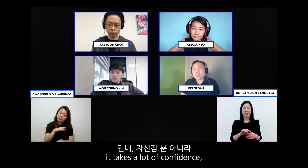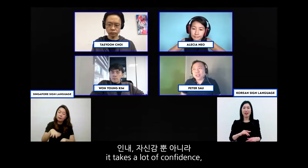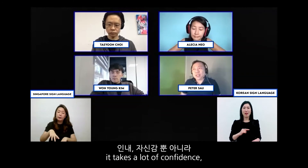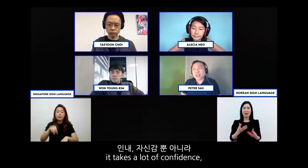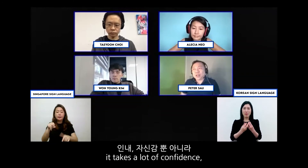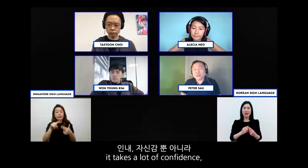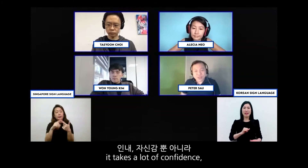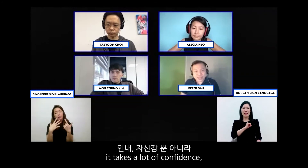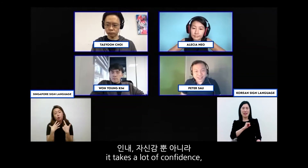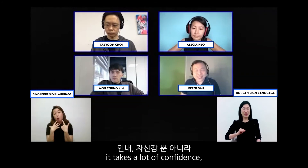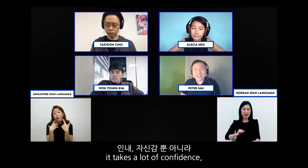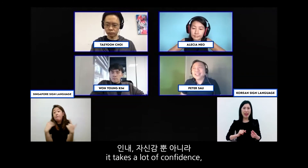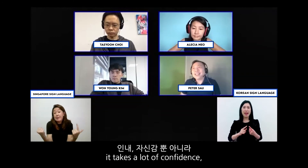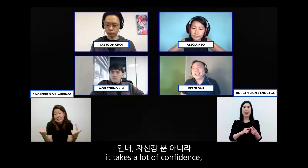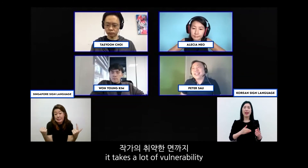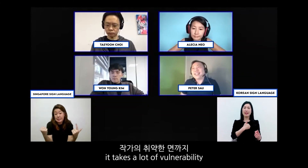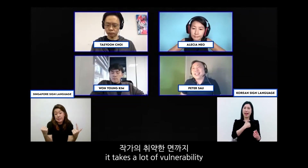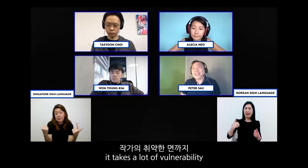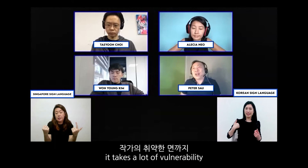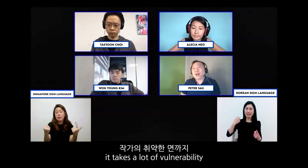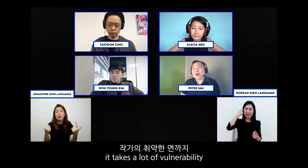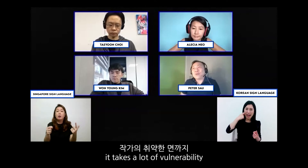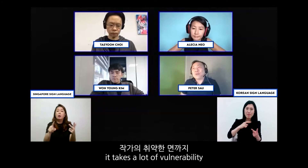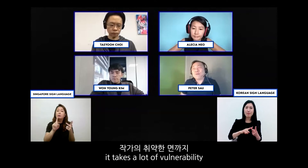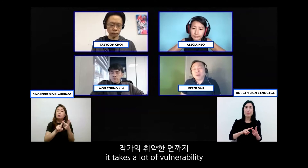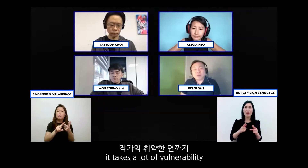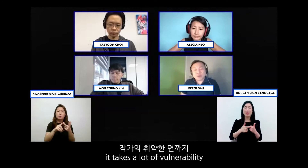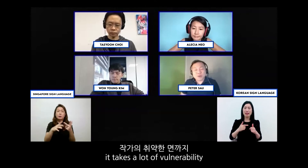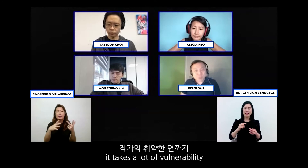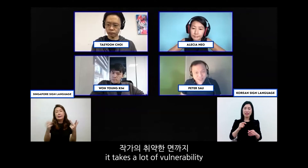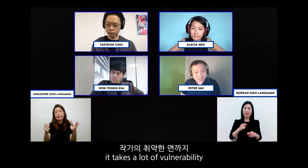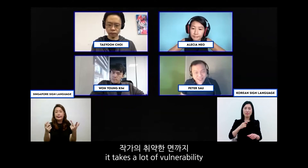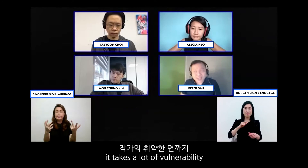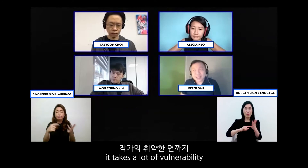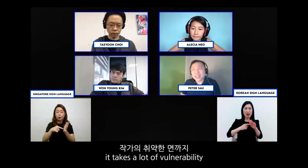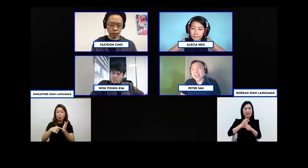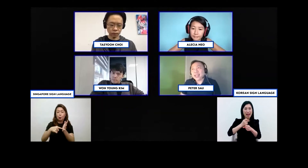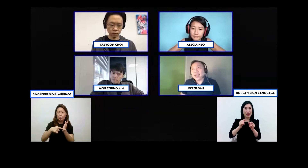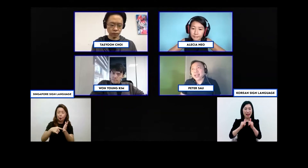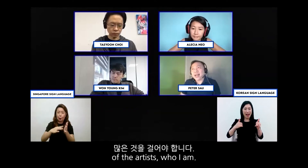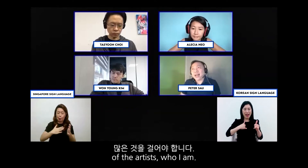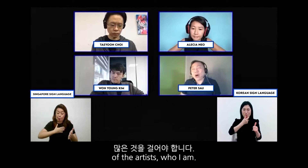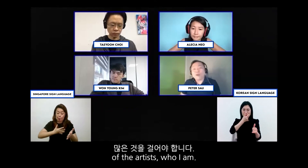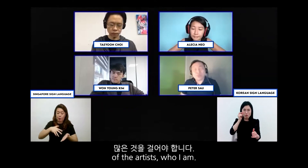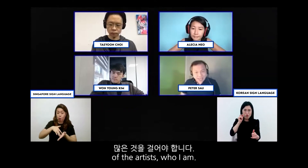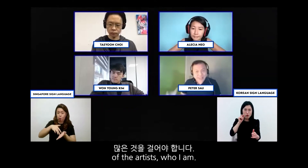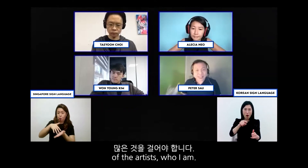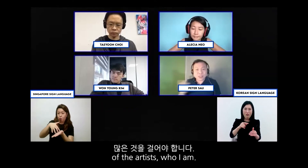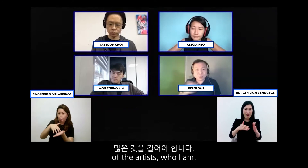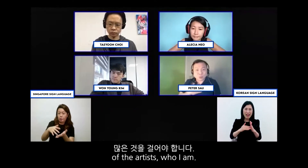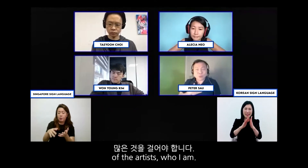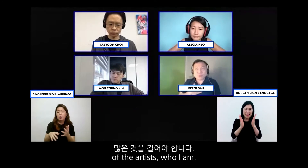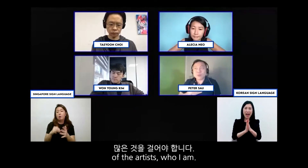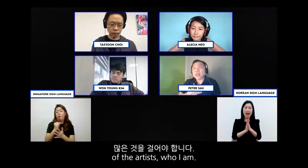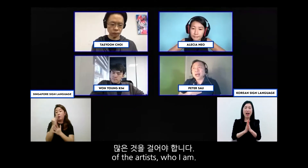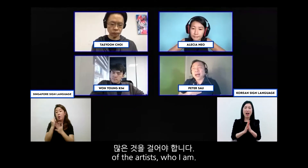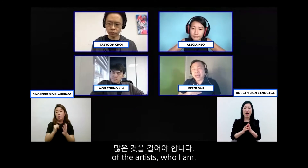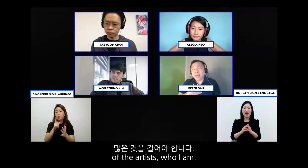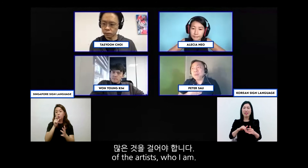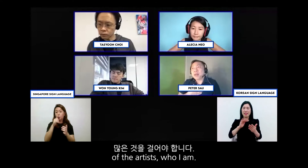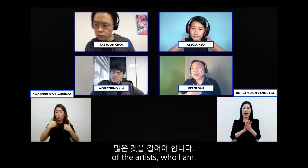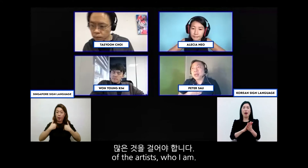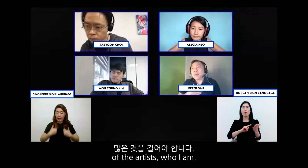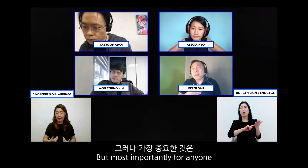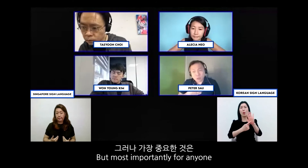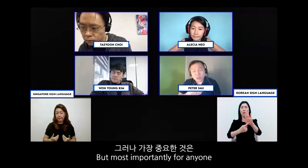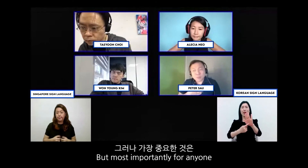of confidence. It takes a lot of vulnerability of the artist whom I